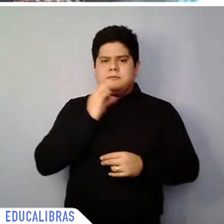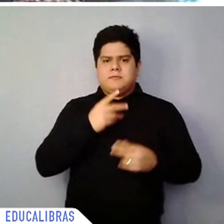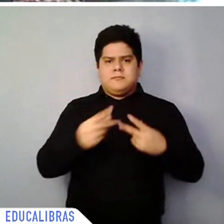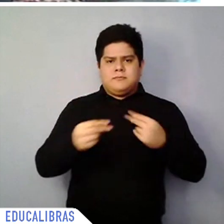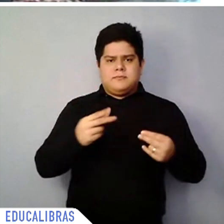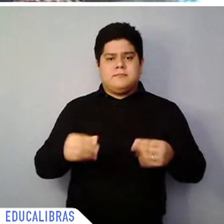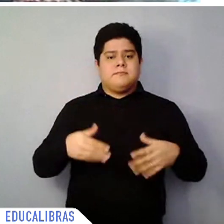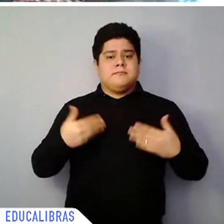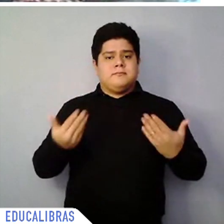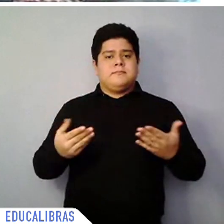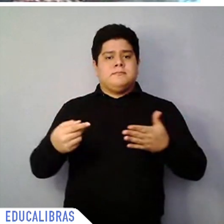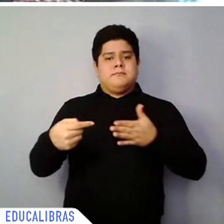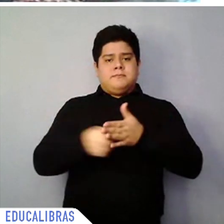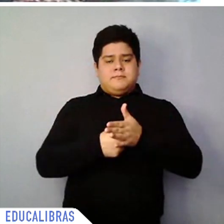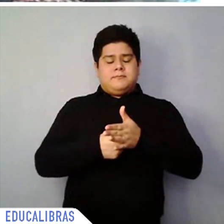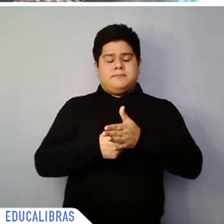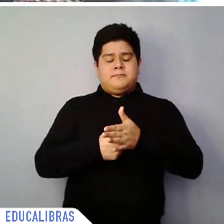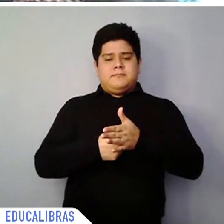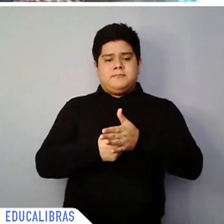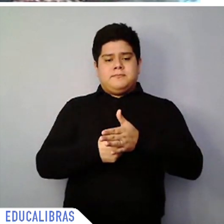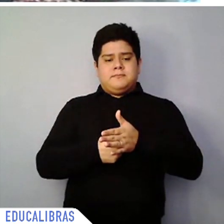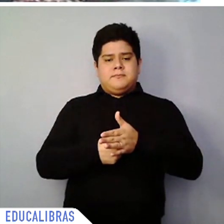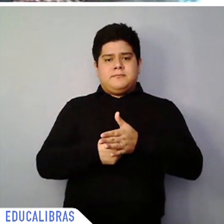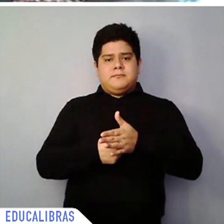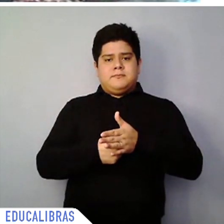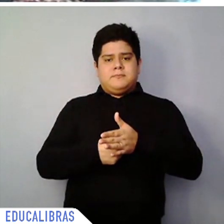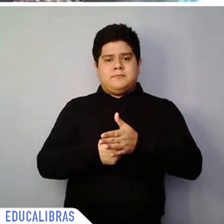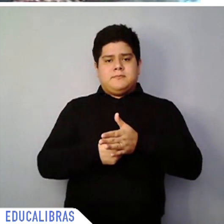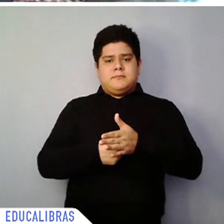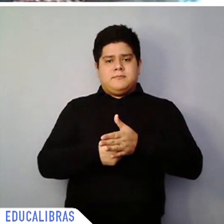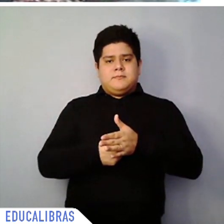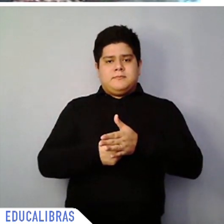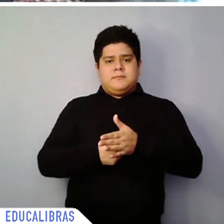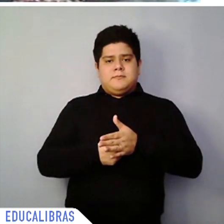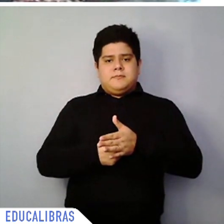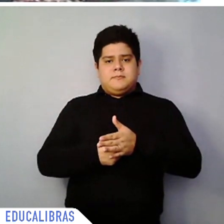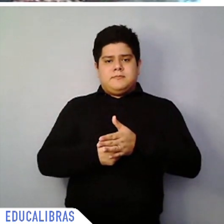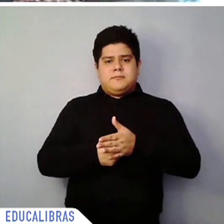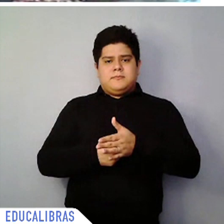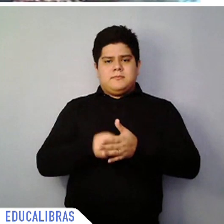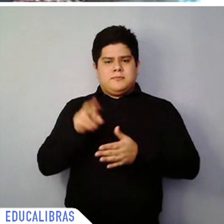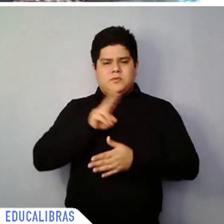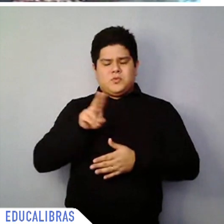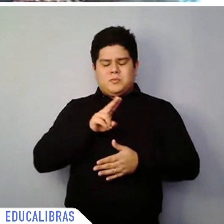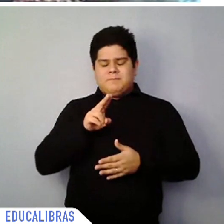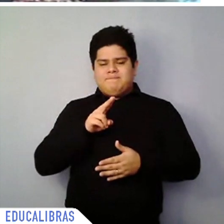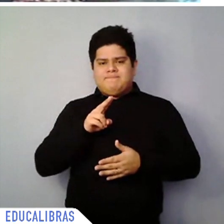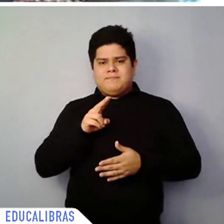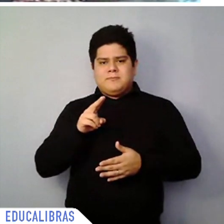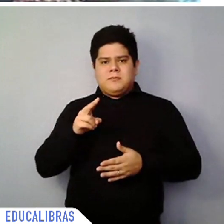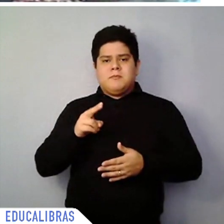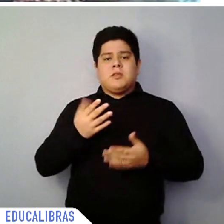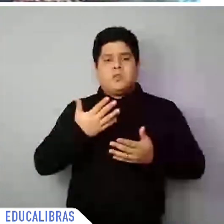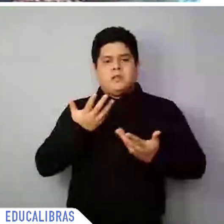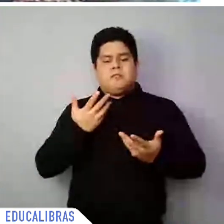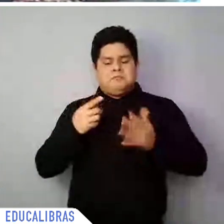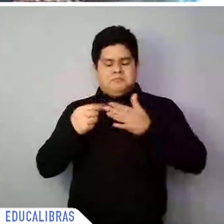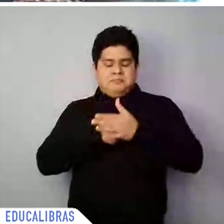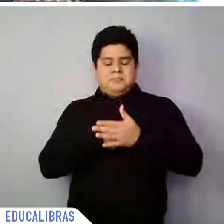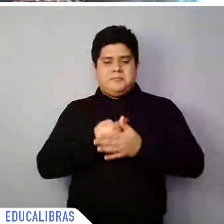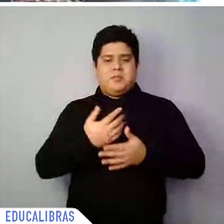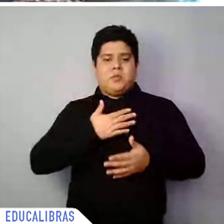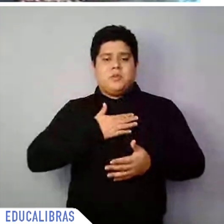about immunization, speeding up the vaccine program. I don't have the name of the